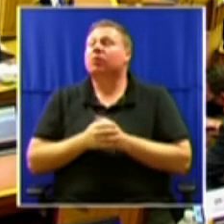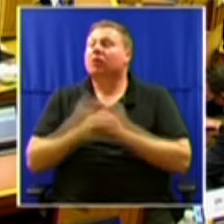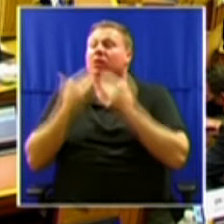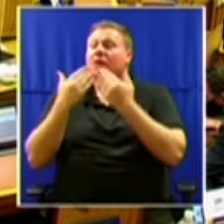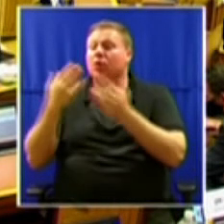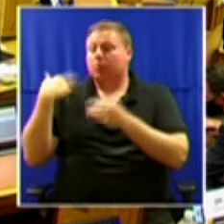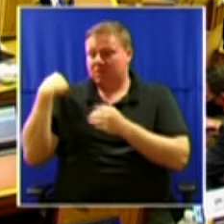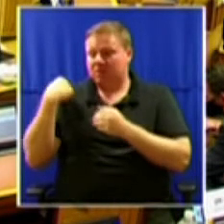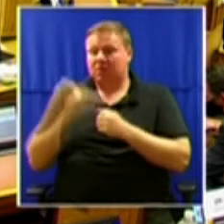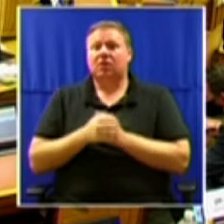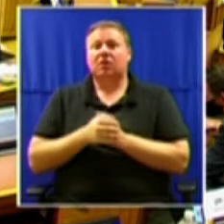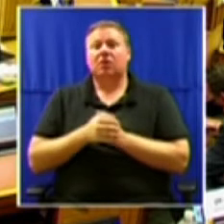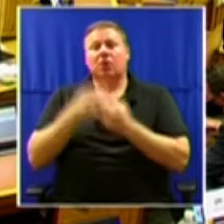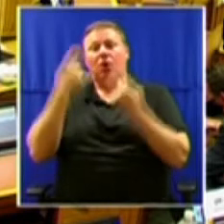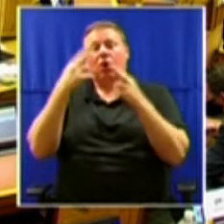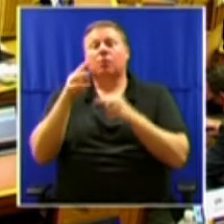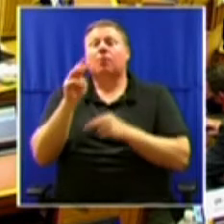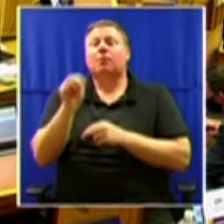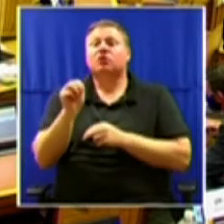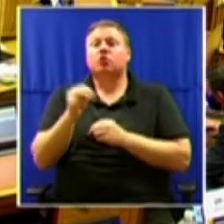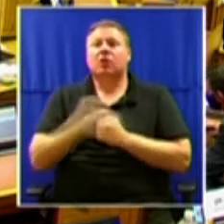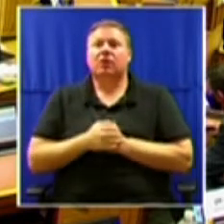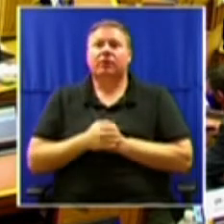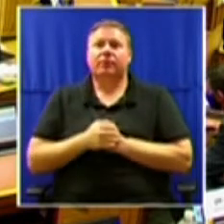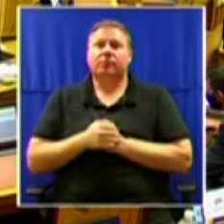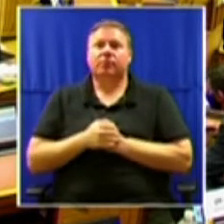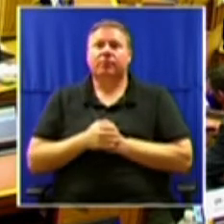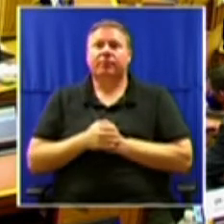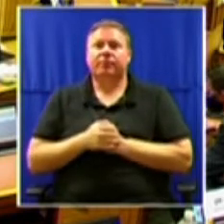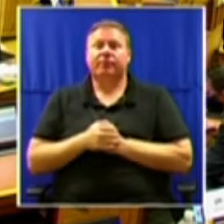Mishwe, o tswela telang ke a lona ntate.